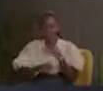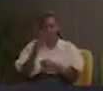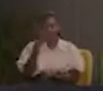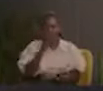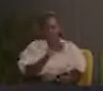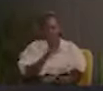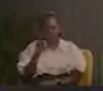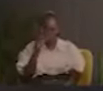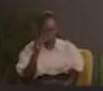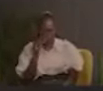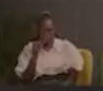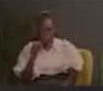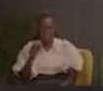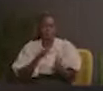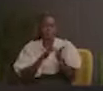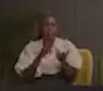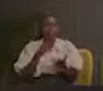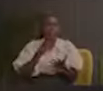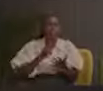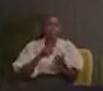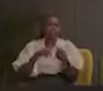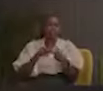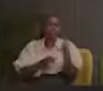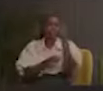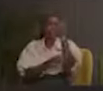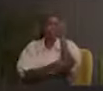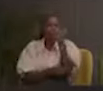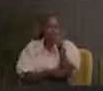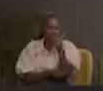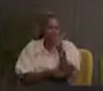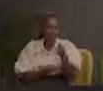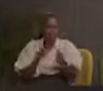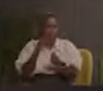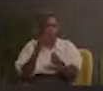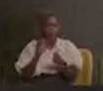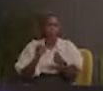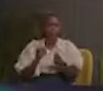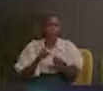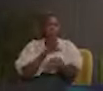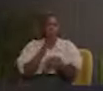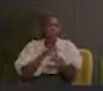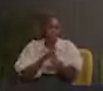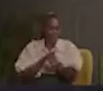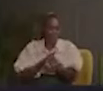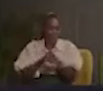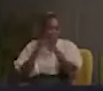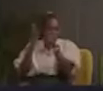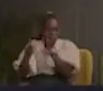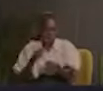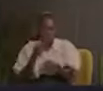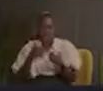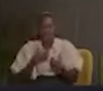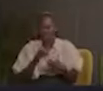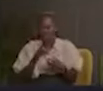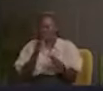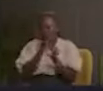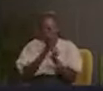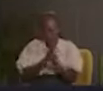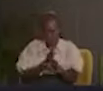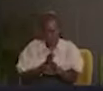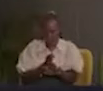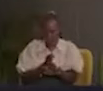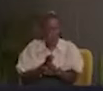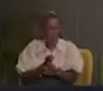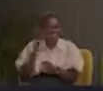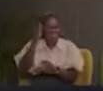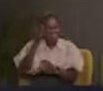about Abraham, who is one of the principal portraits of faith as revealed in scripture. Please give it to us. Romans 4, the Bible says, he